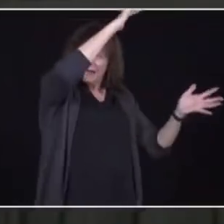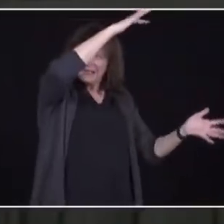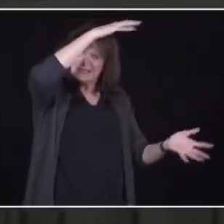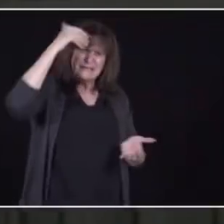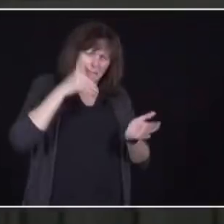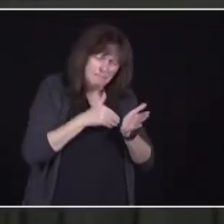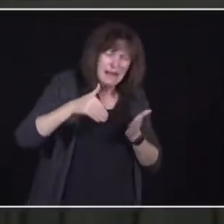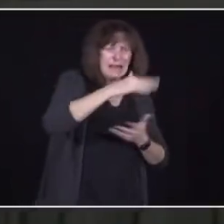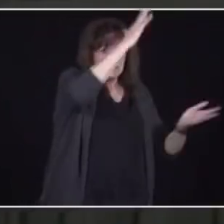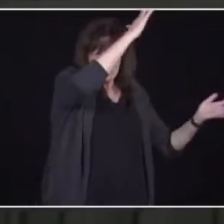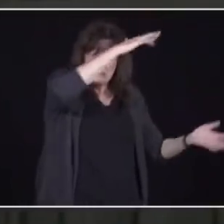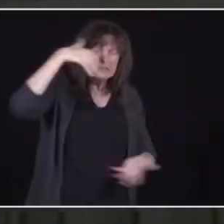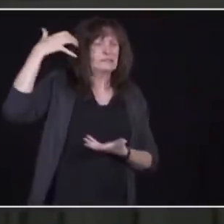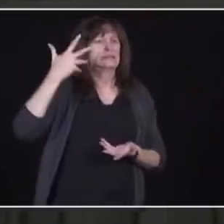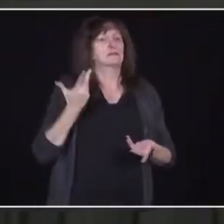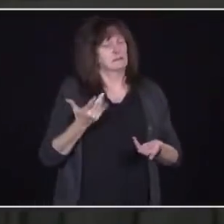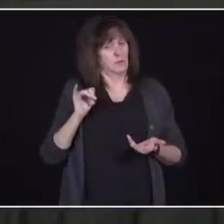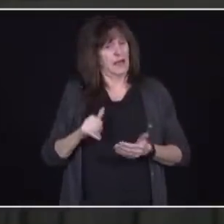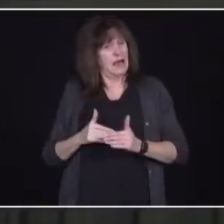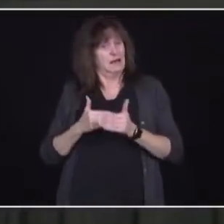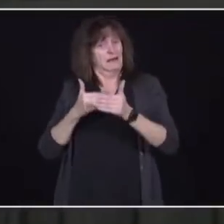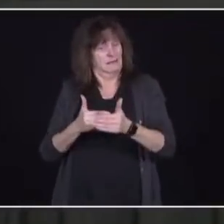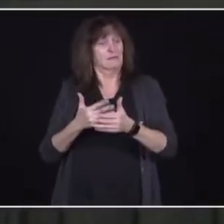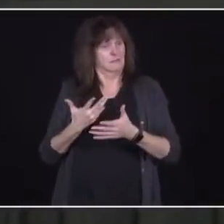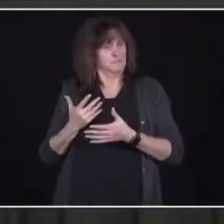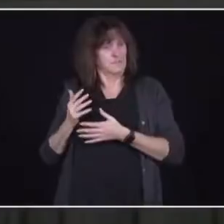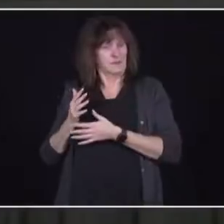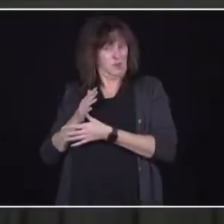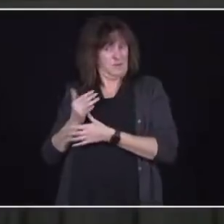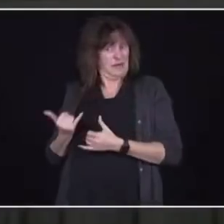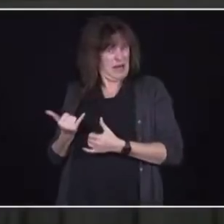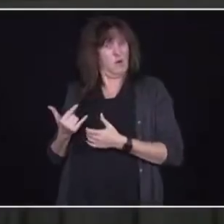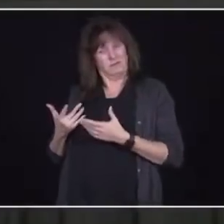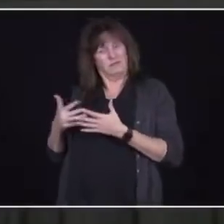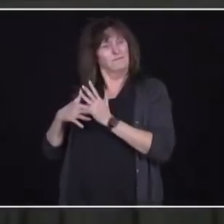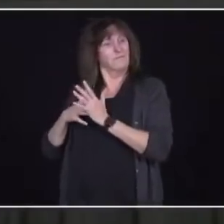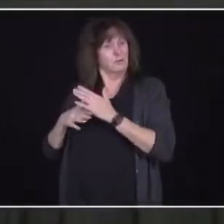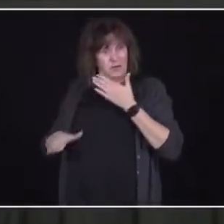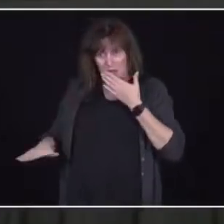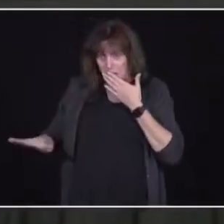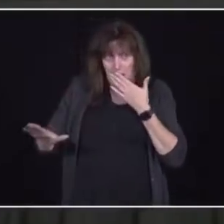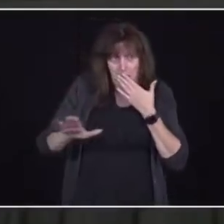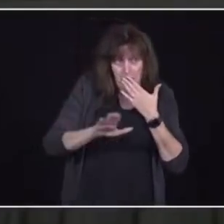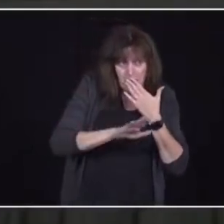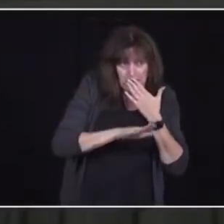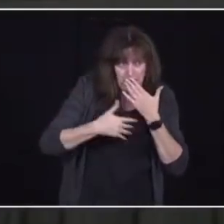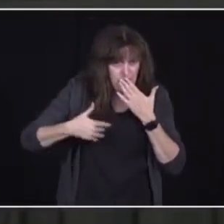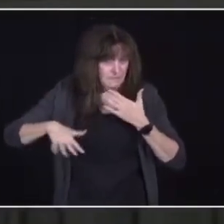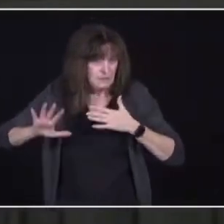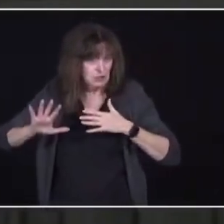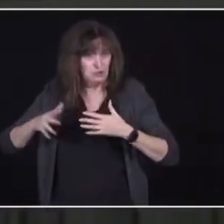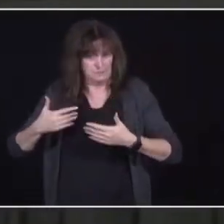then is move from the first priority of those in most vulnerable circumstances, because we will have covered most of them and vaccinated most of them,